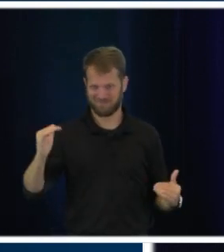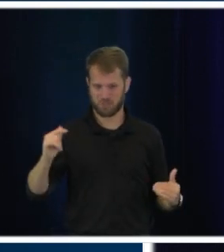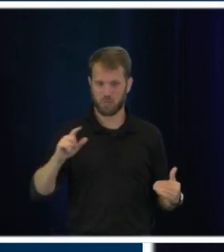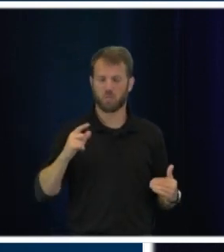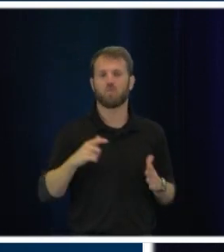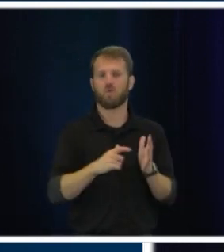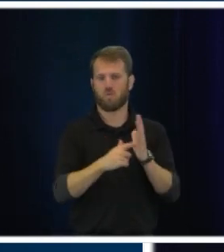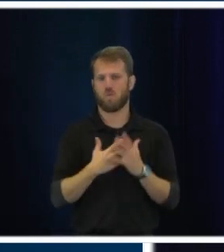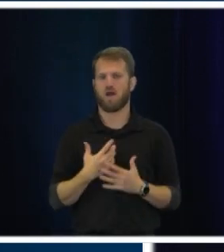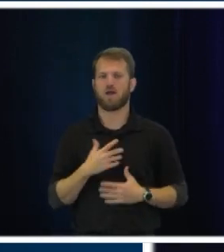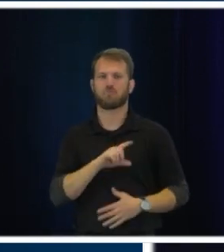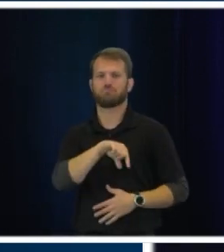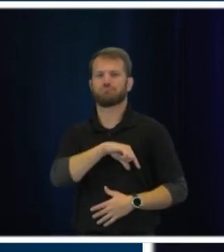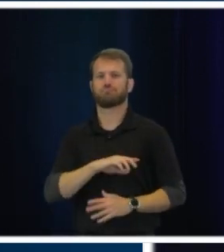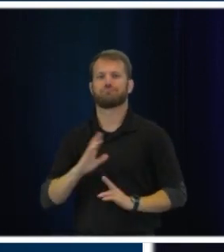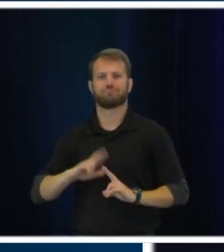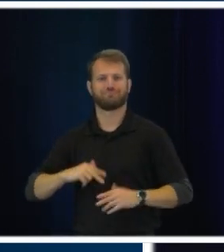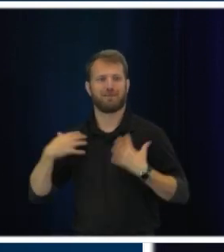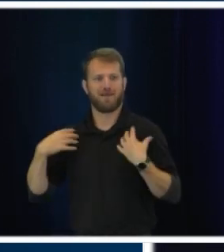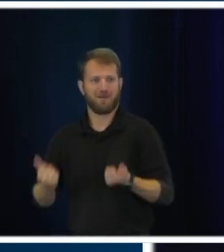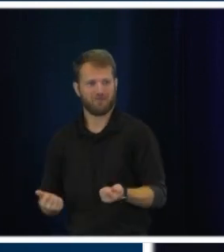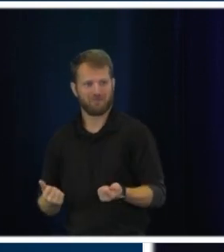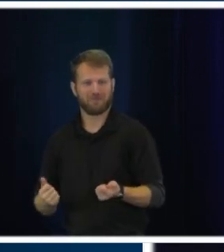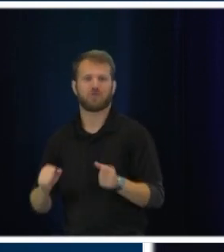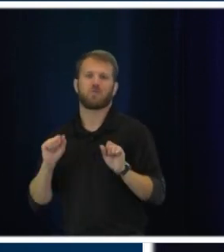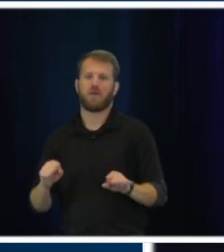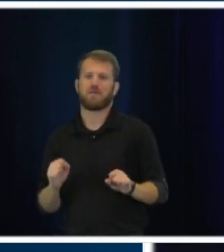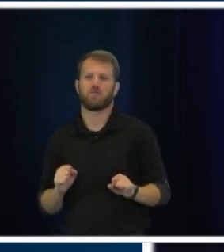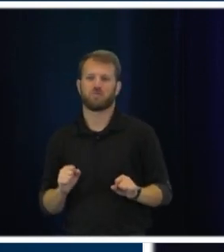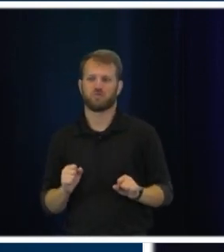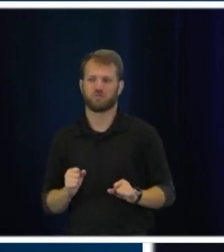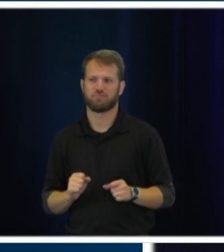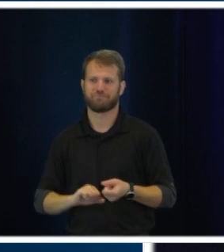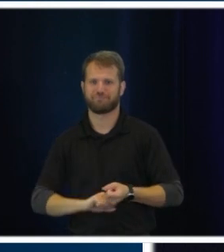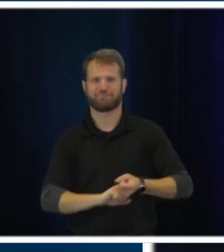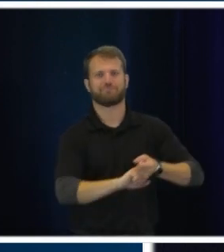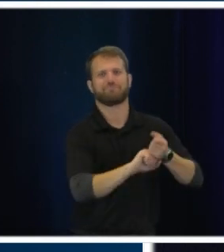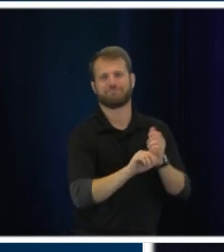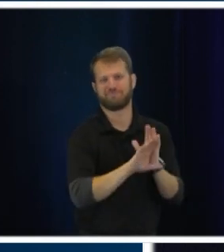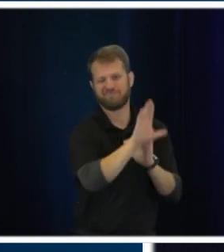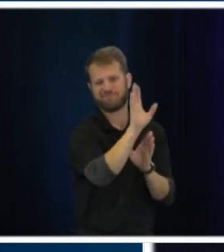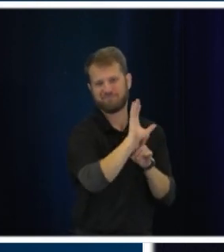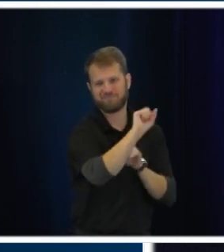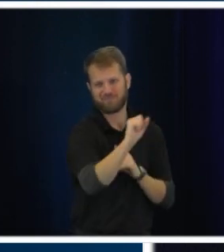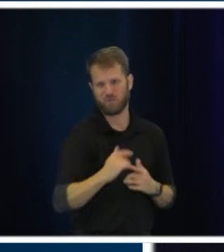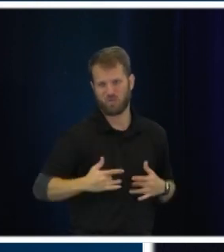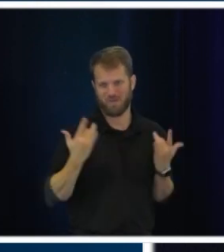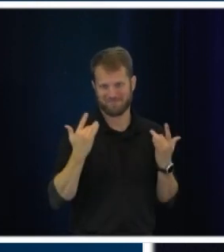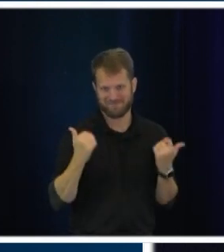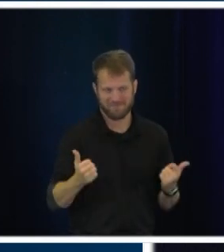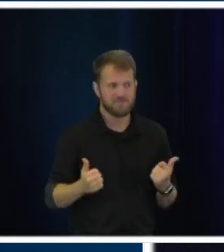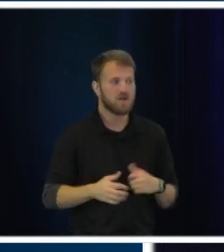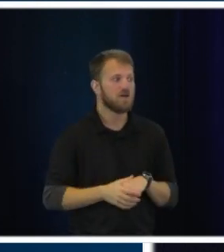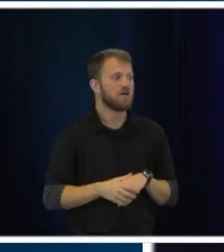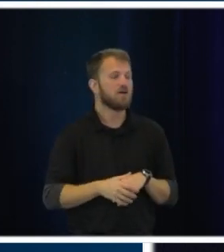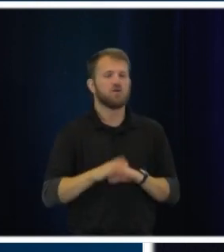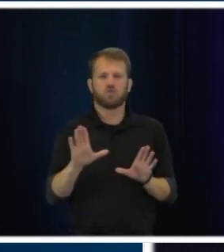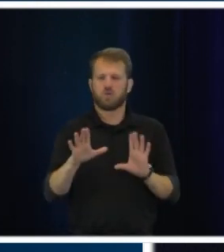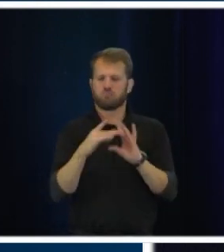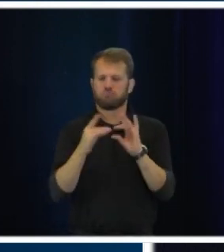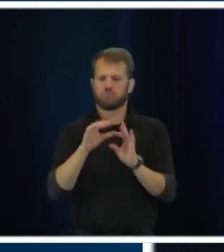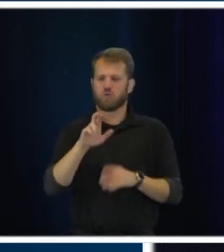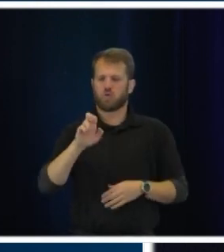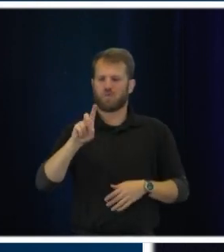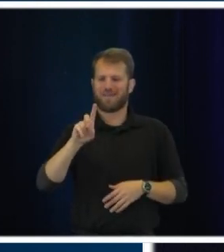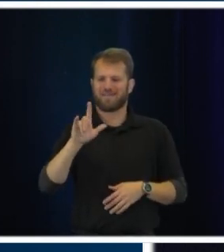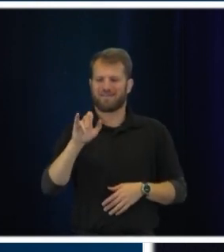to allow all of us to thrive. So I'm going to talk to you a little bit about redlining, and